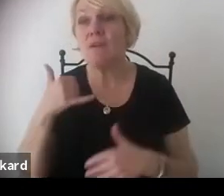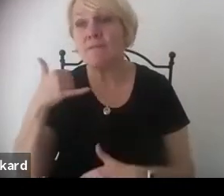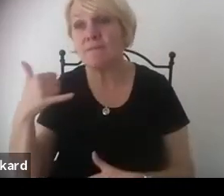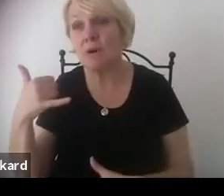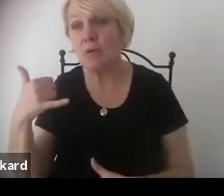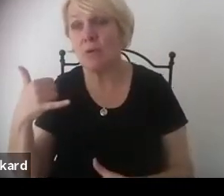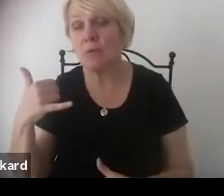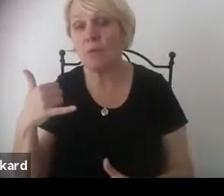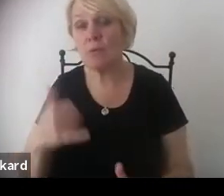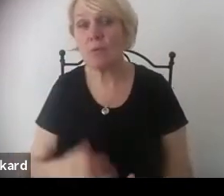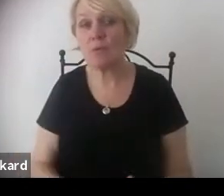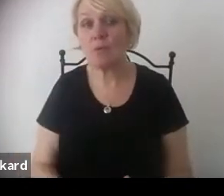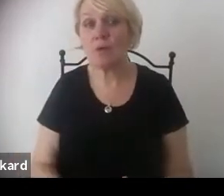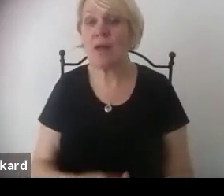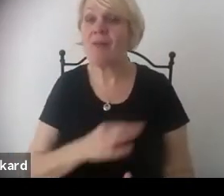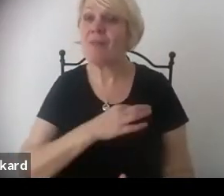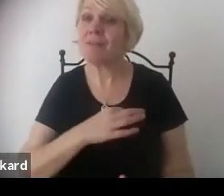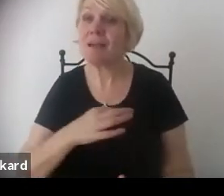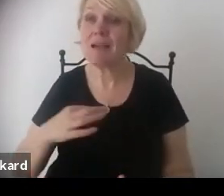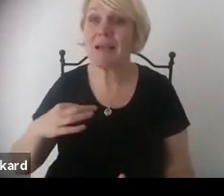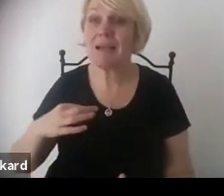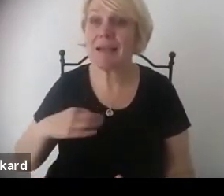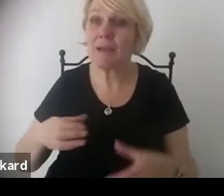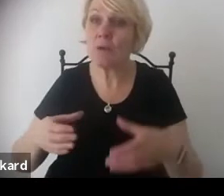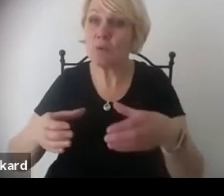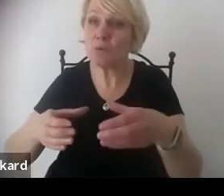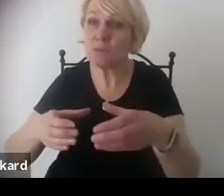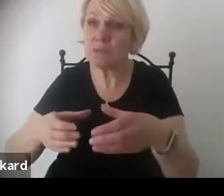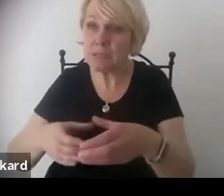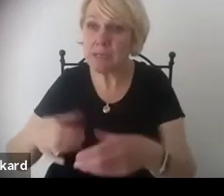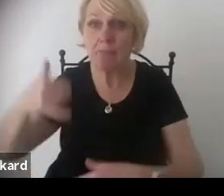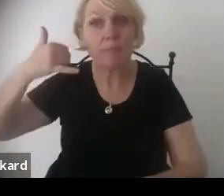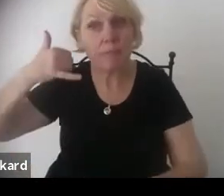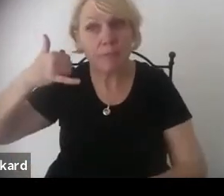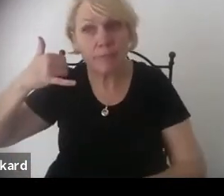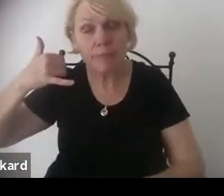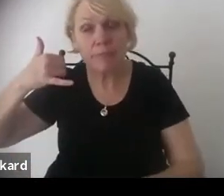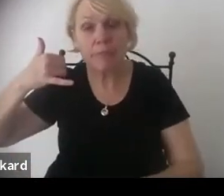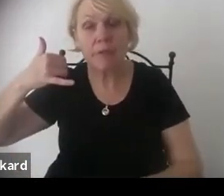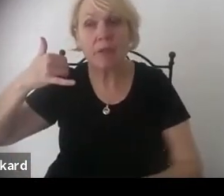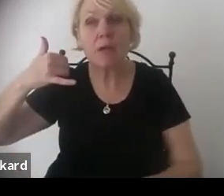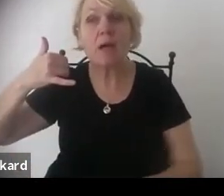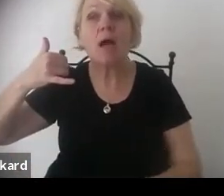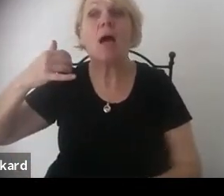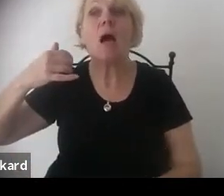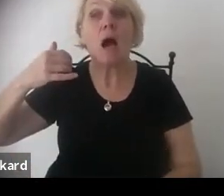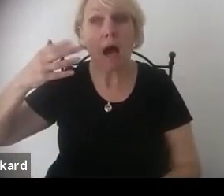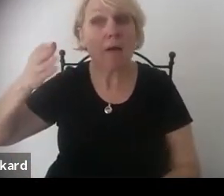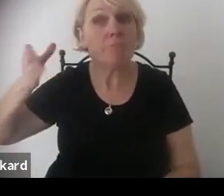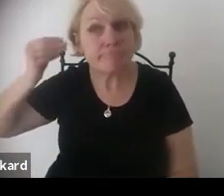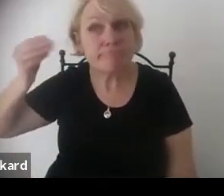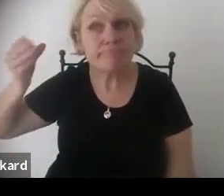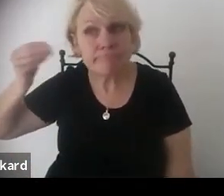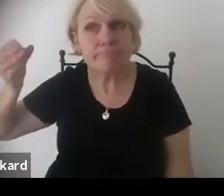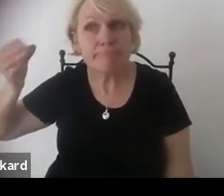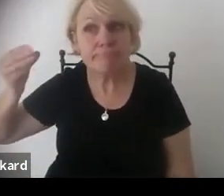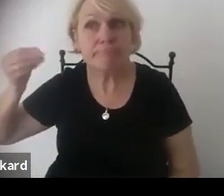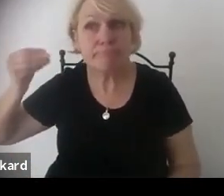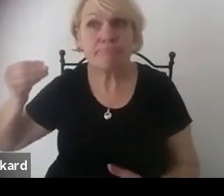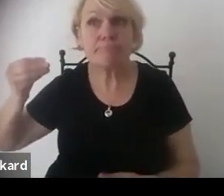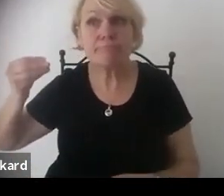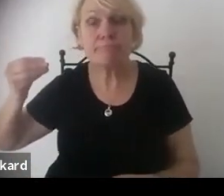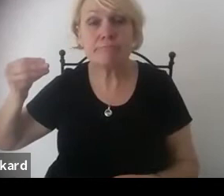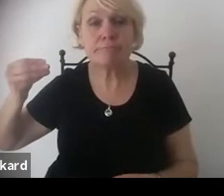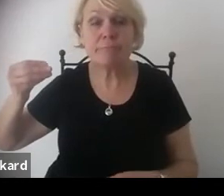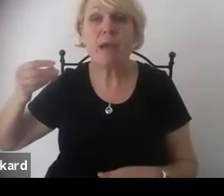essentially there's a clinical team member there who will listen and who will